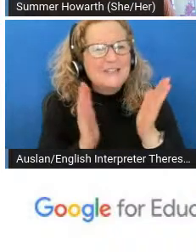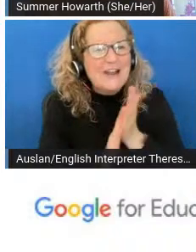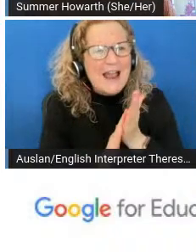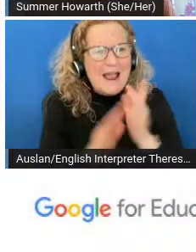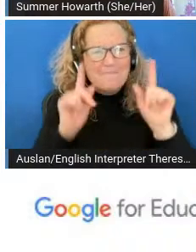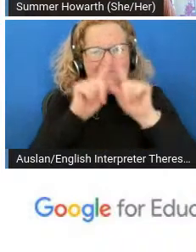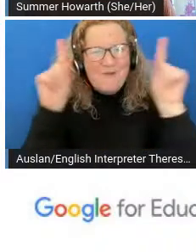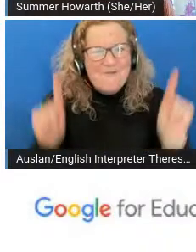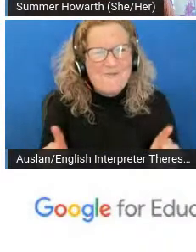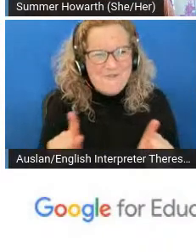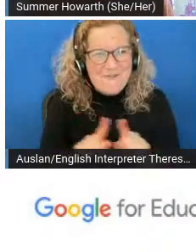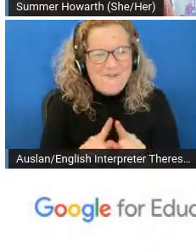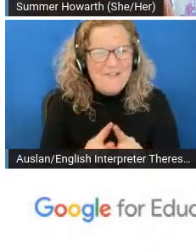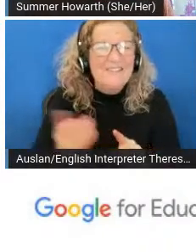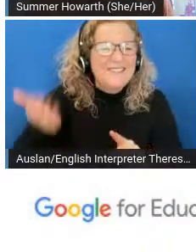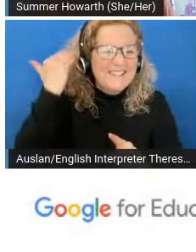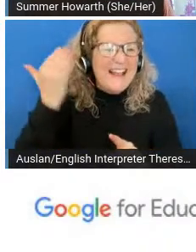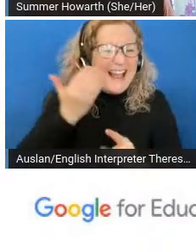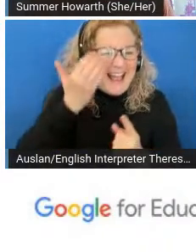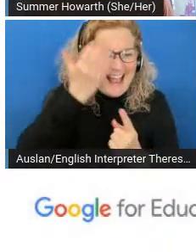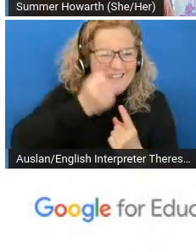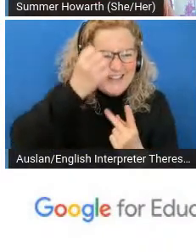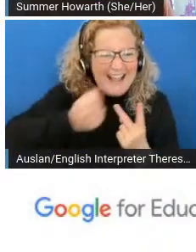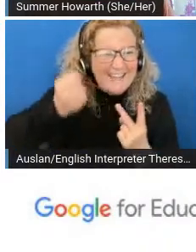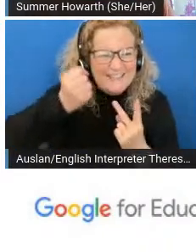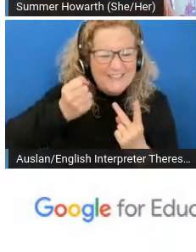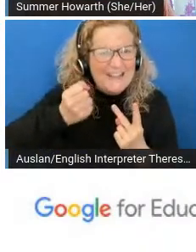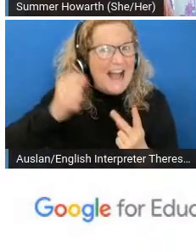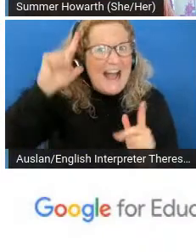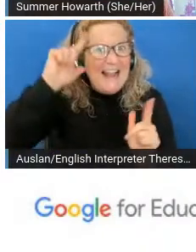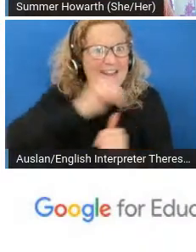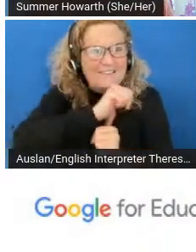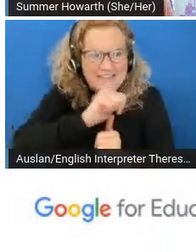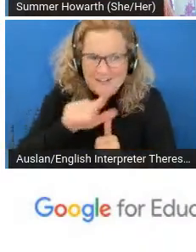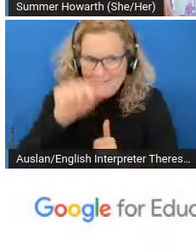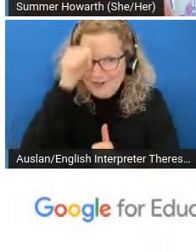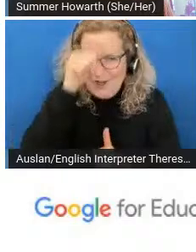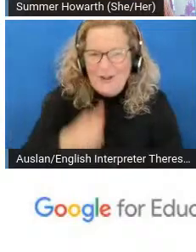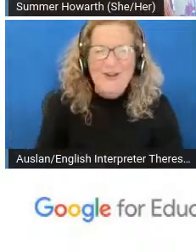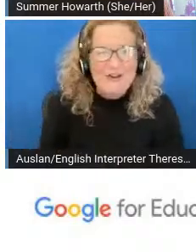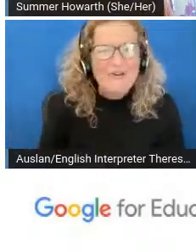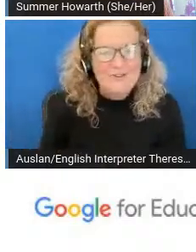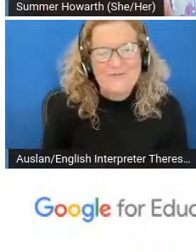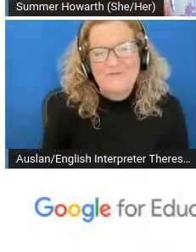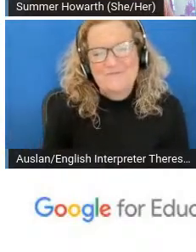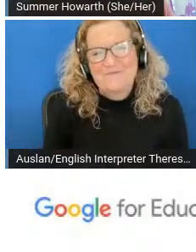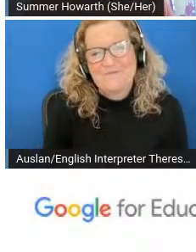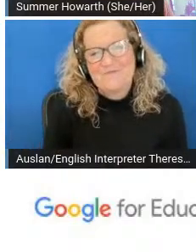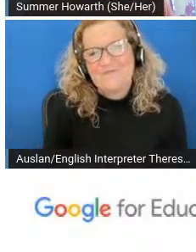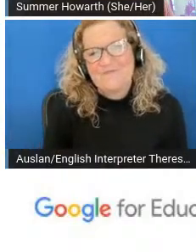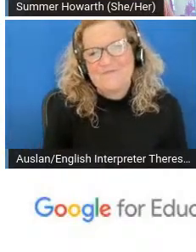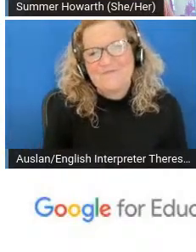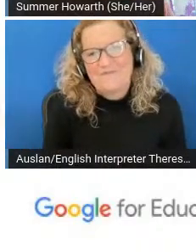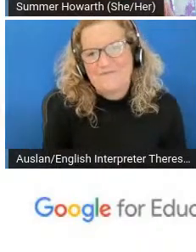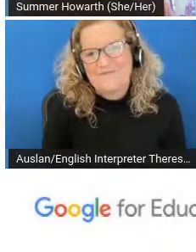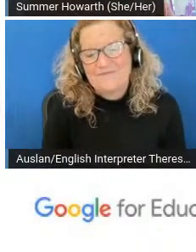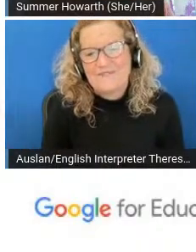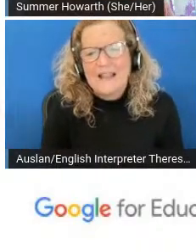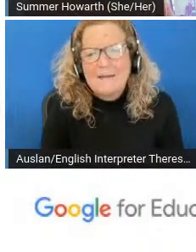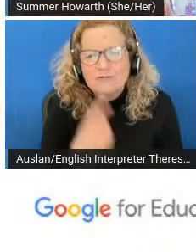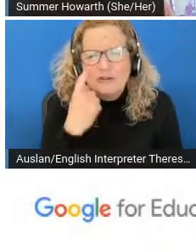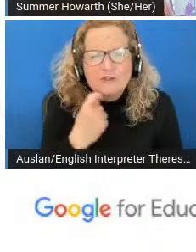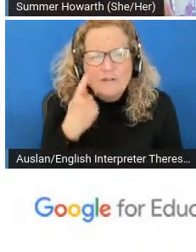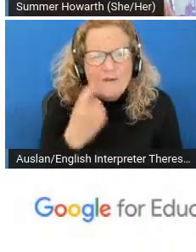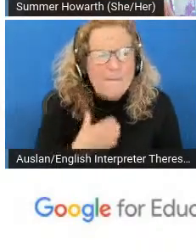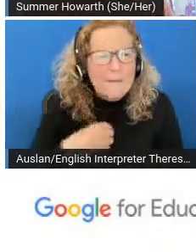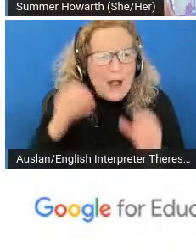before. A lot of you have seen that. You can see how much I love a Jamboard. I have a lot of them. And I'm just trying to find my Google one. I think I've put